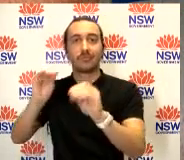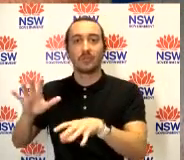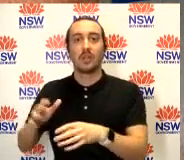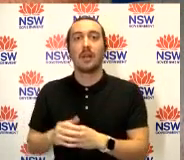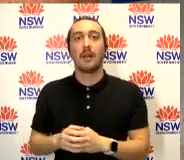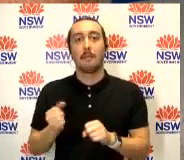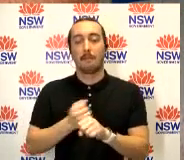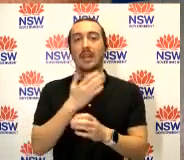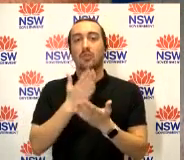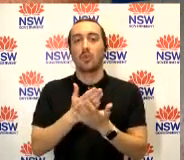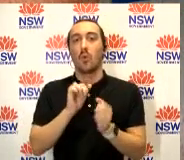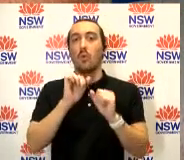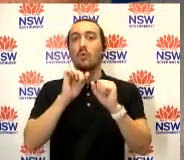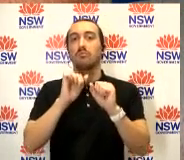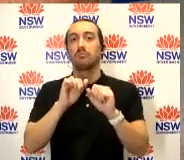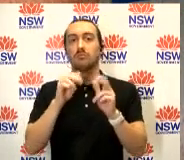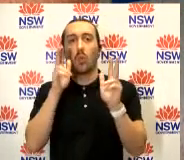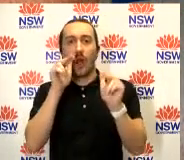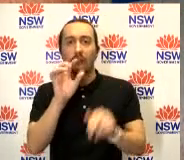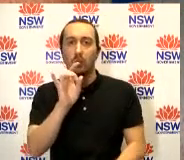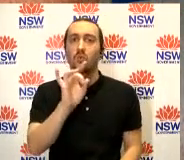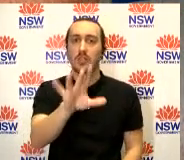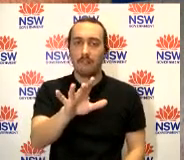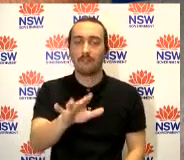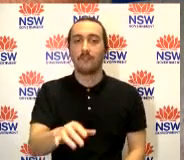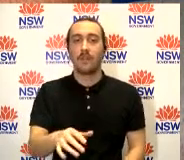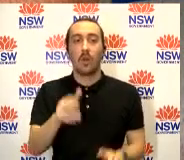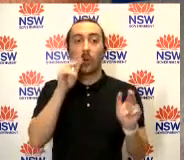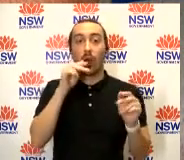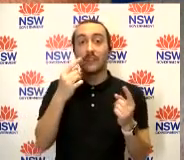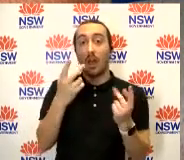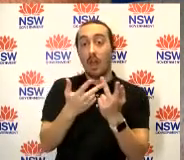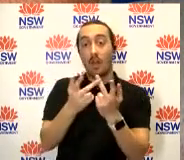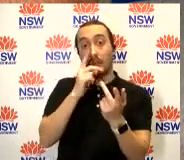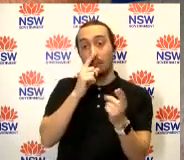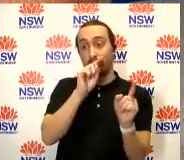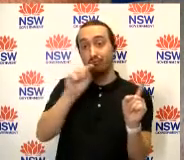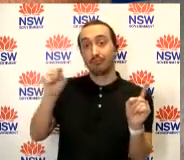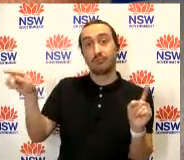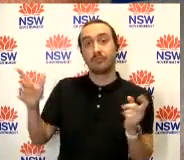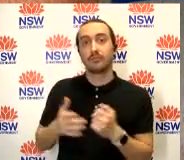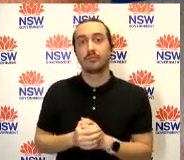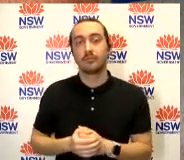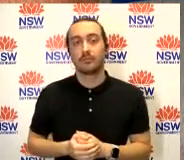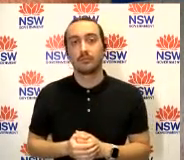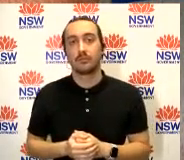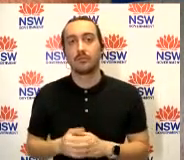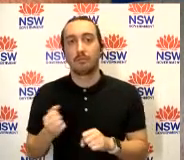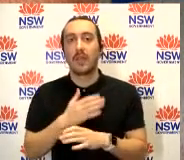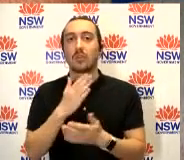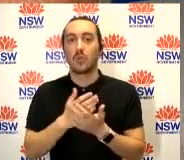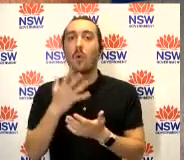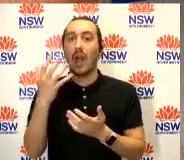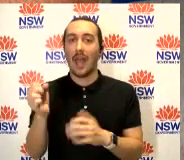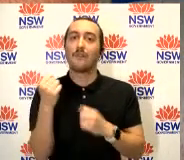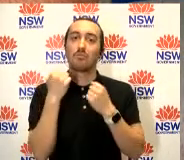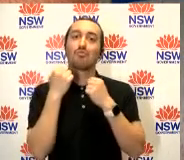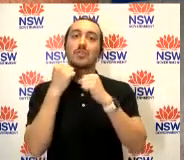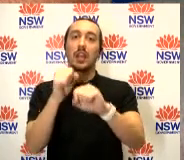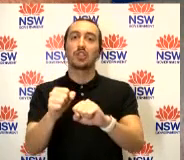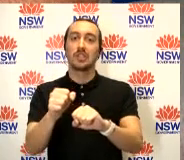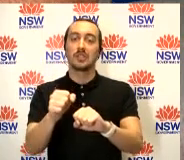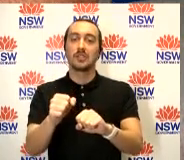workers to look after themselves, but others, and make sure that there are adequate protections to